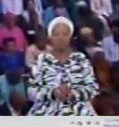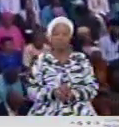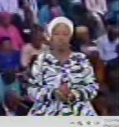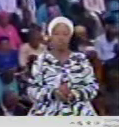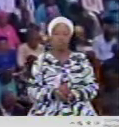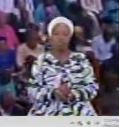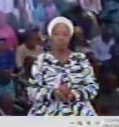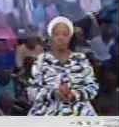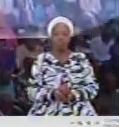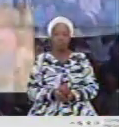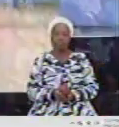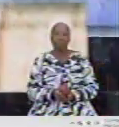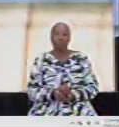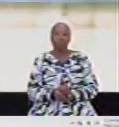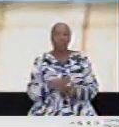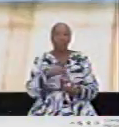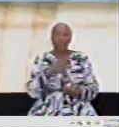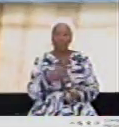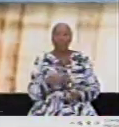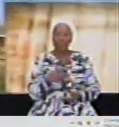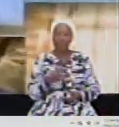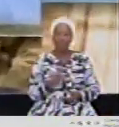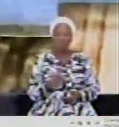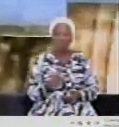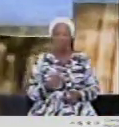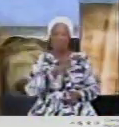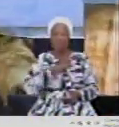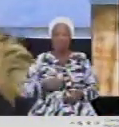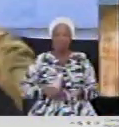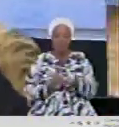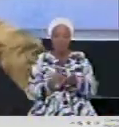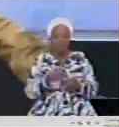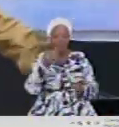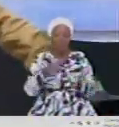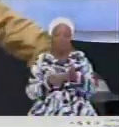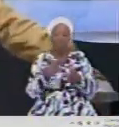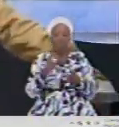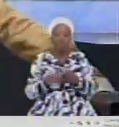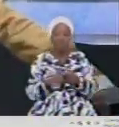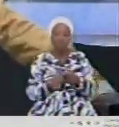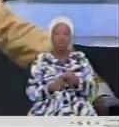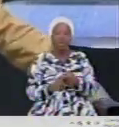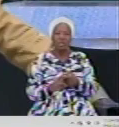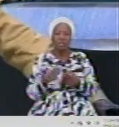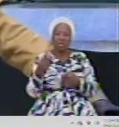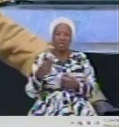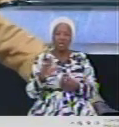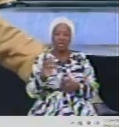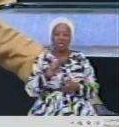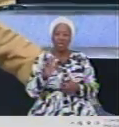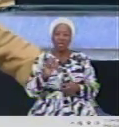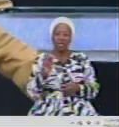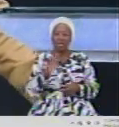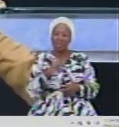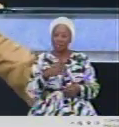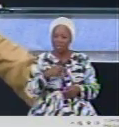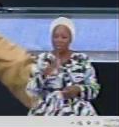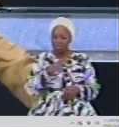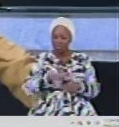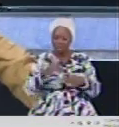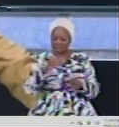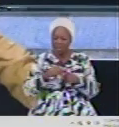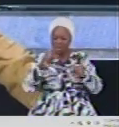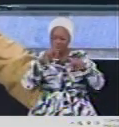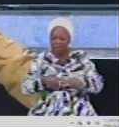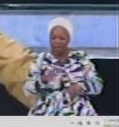That king had written a letter to Hezekiah and said, don't say you are depending on God, or you're depending on prayer, depending